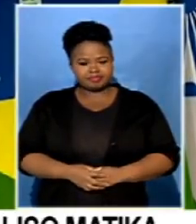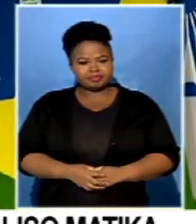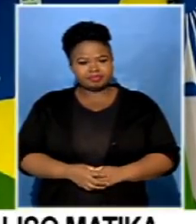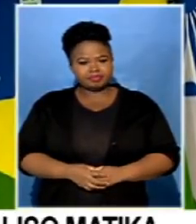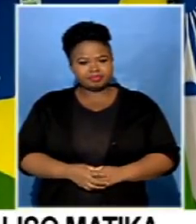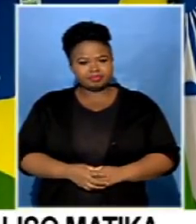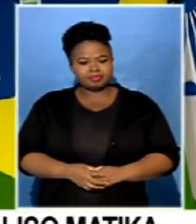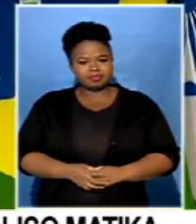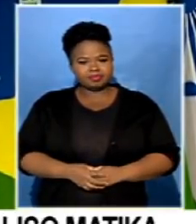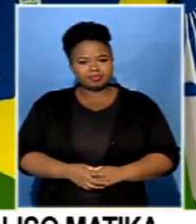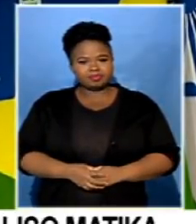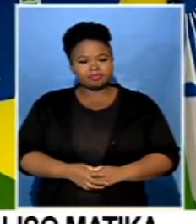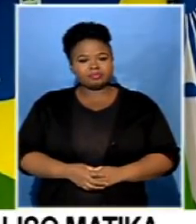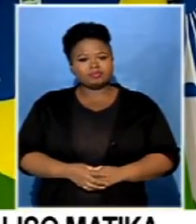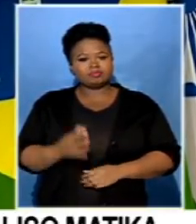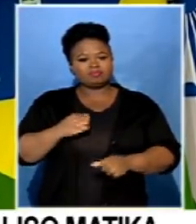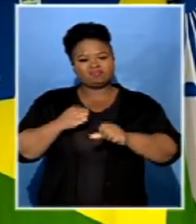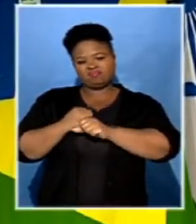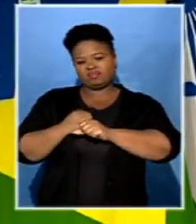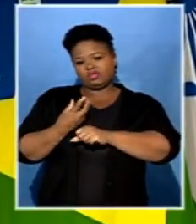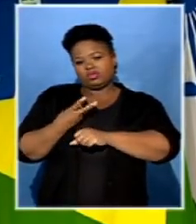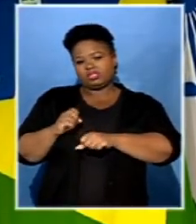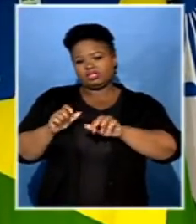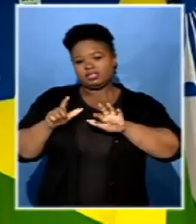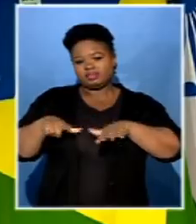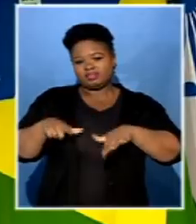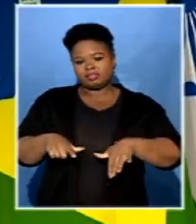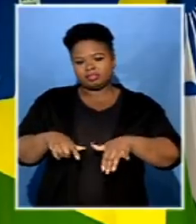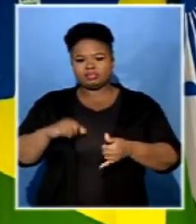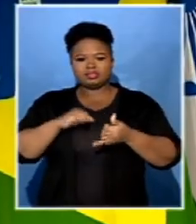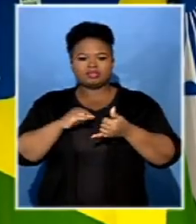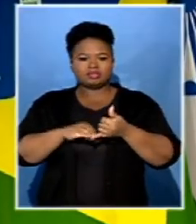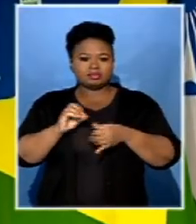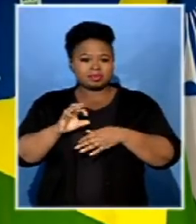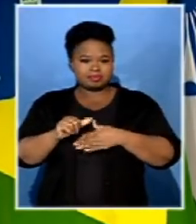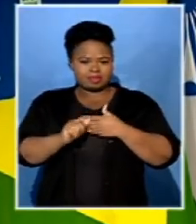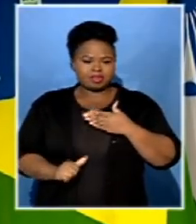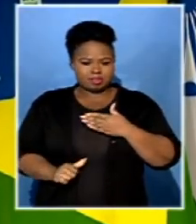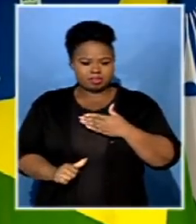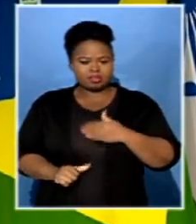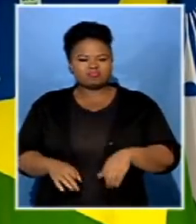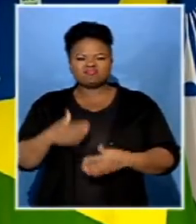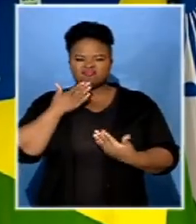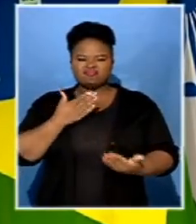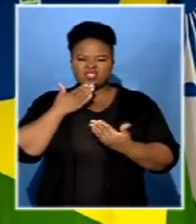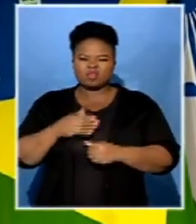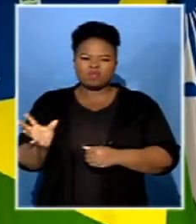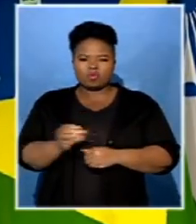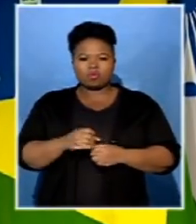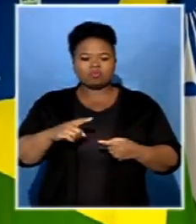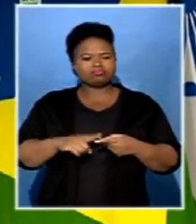In September 2017, thanks to the strong support of all participating parties,